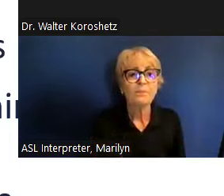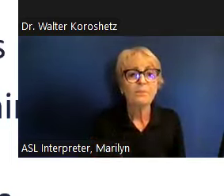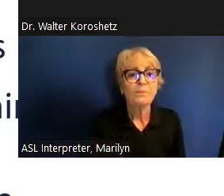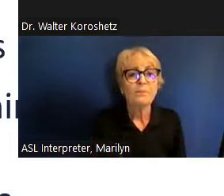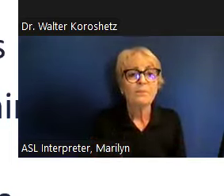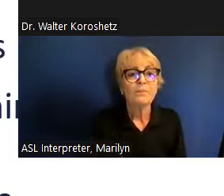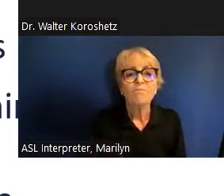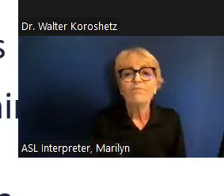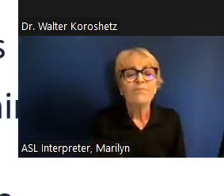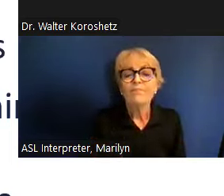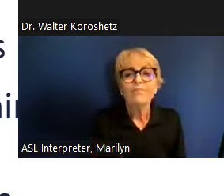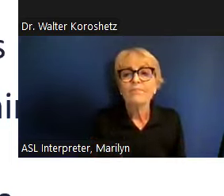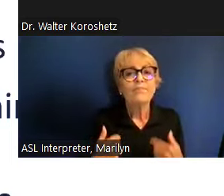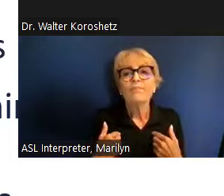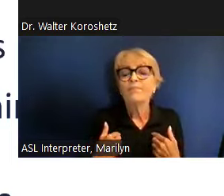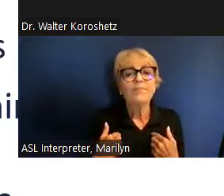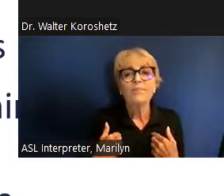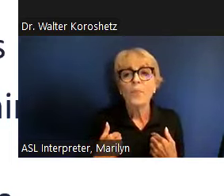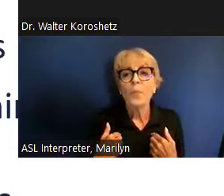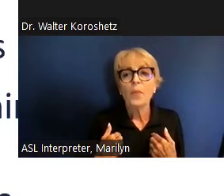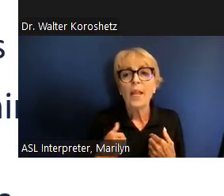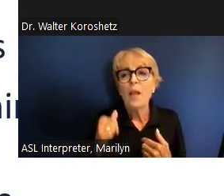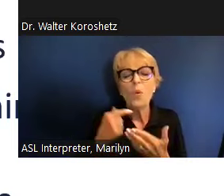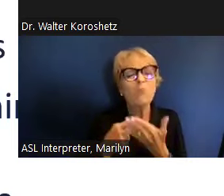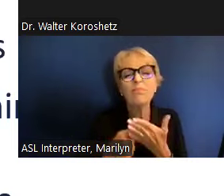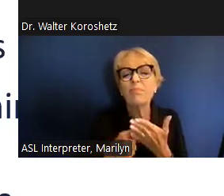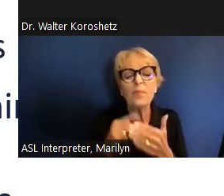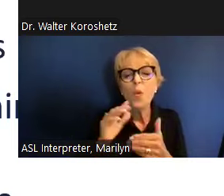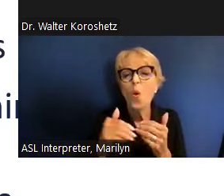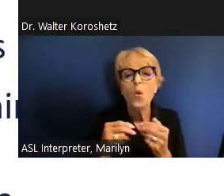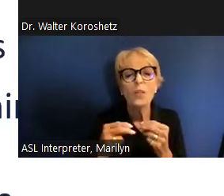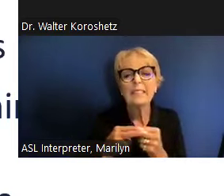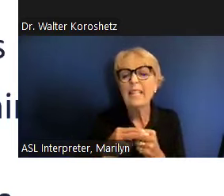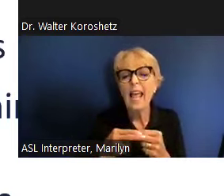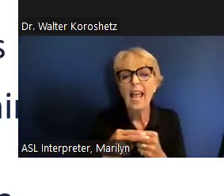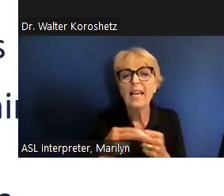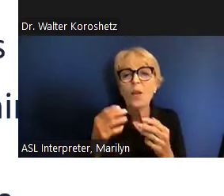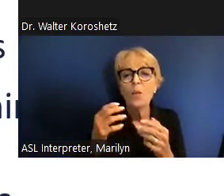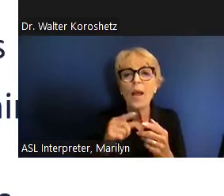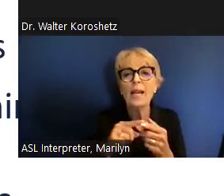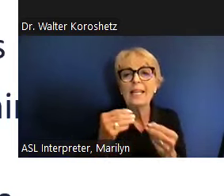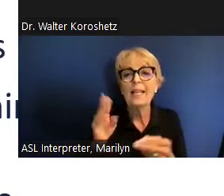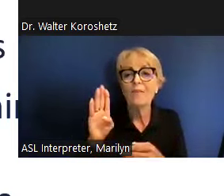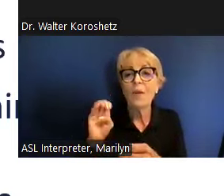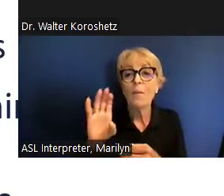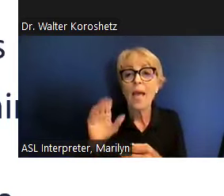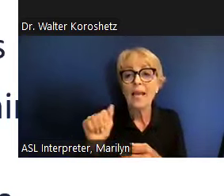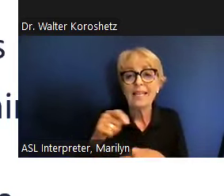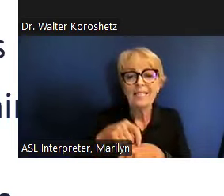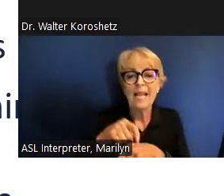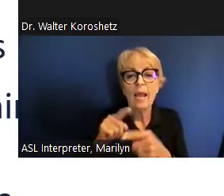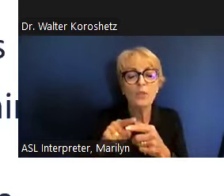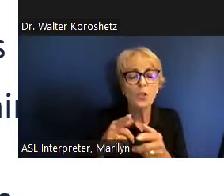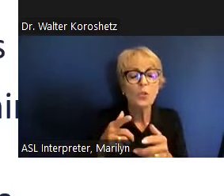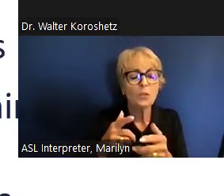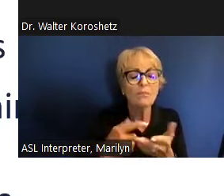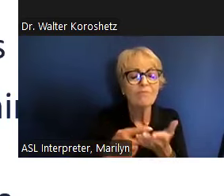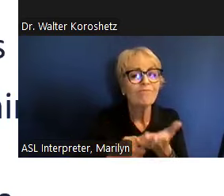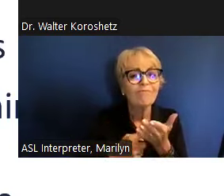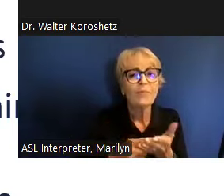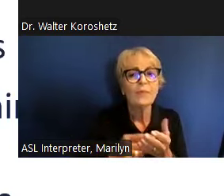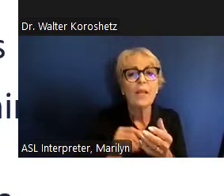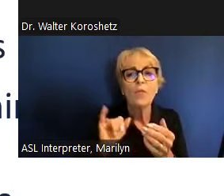I'm not going to go over this whole slide here because I want to give Becca some time to dig a little bit more deeply into these interventions,